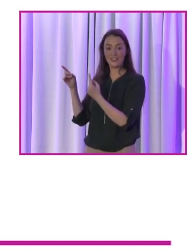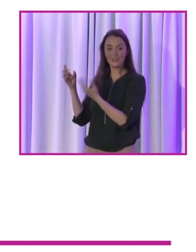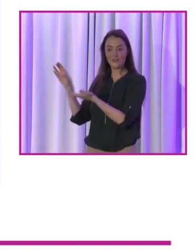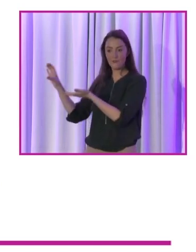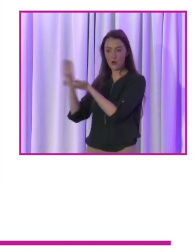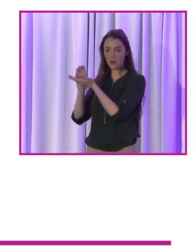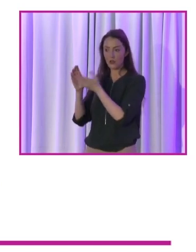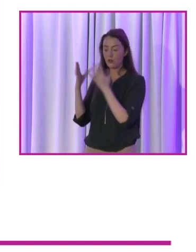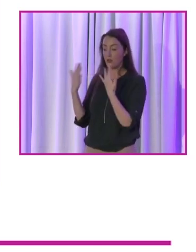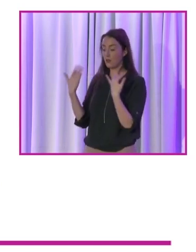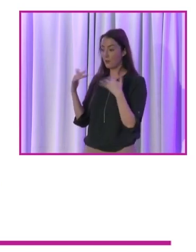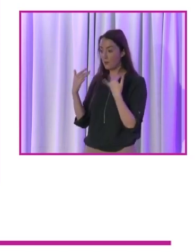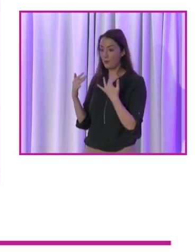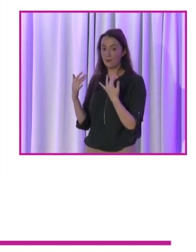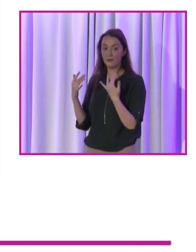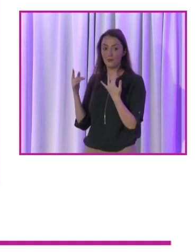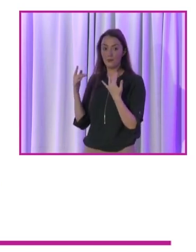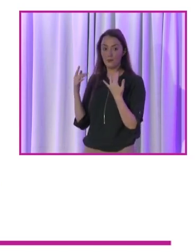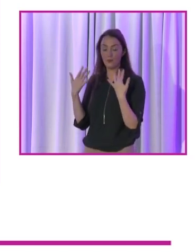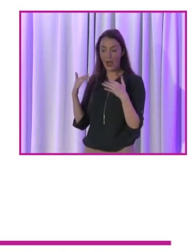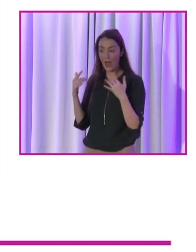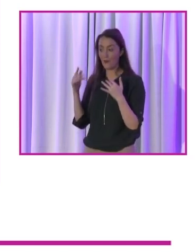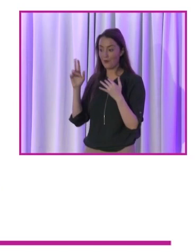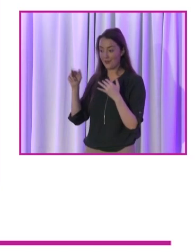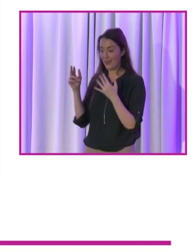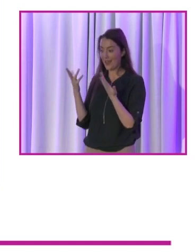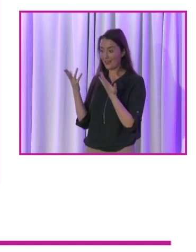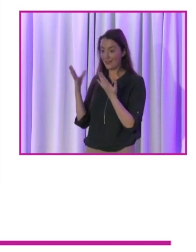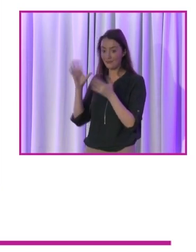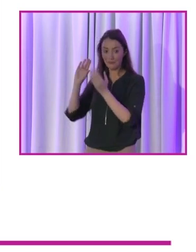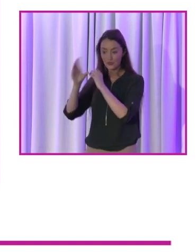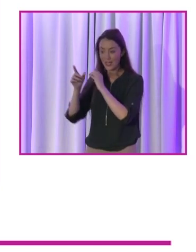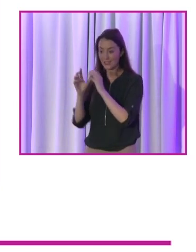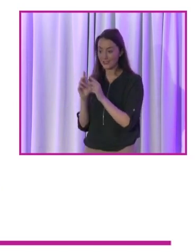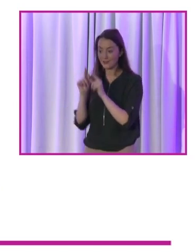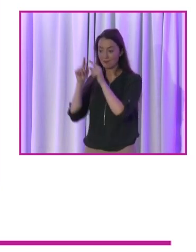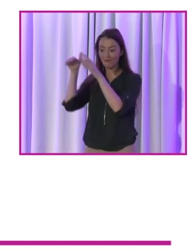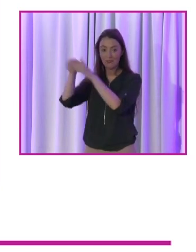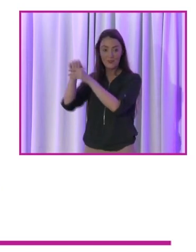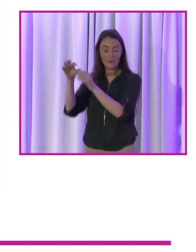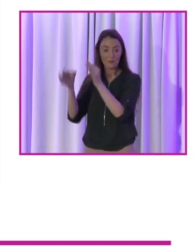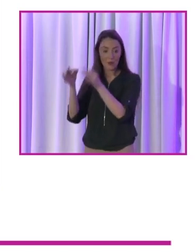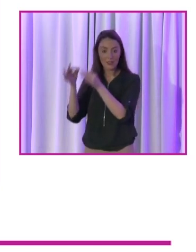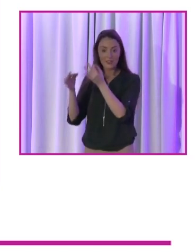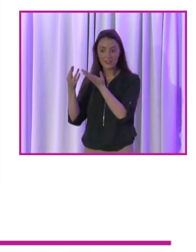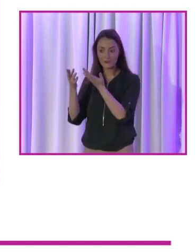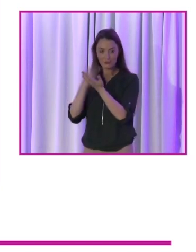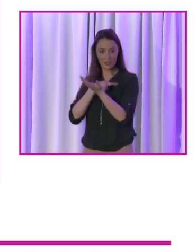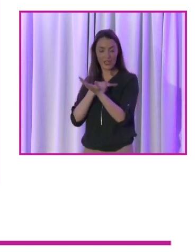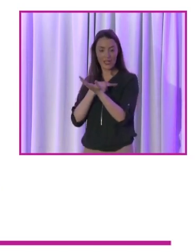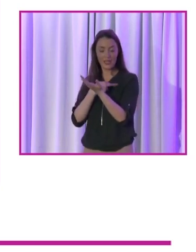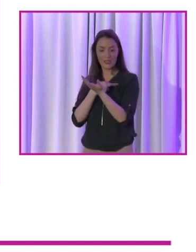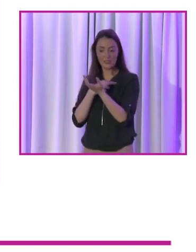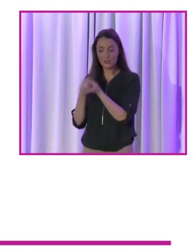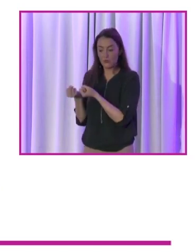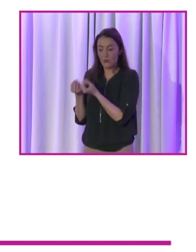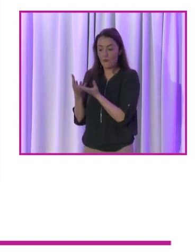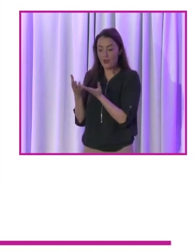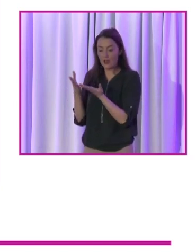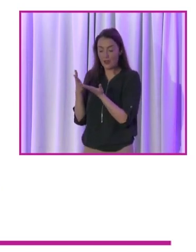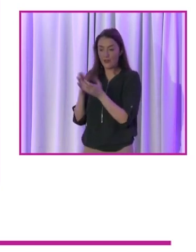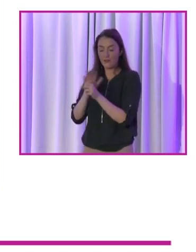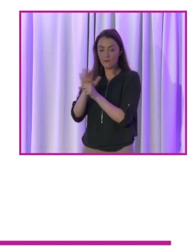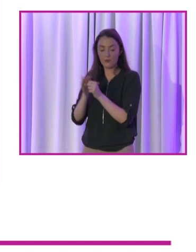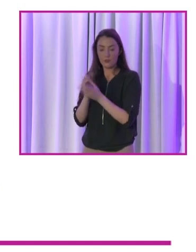to make my impossibility, the chance to run for local council, a reality. By providing full support